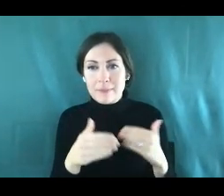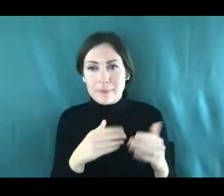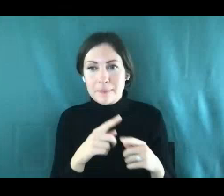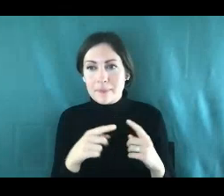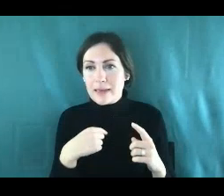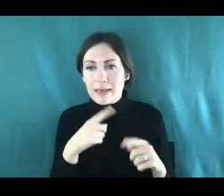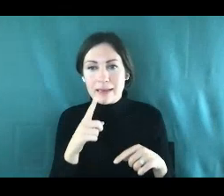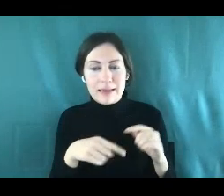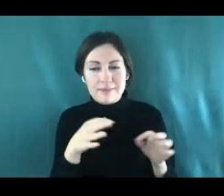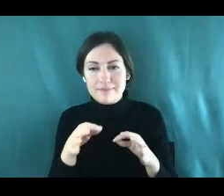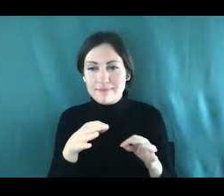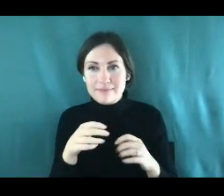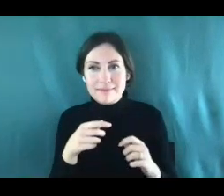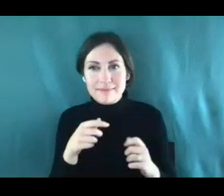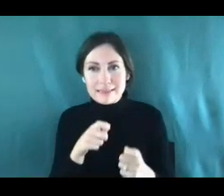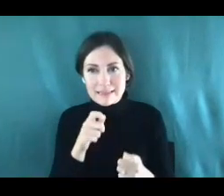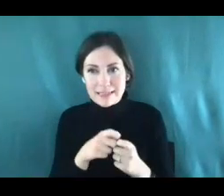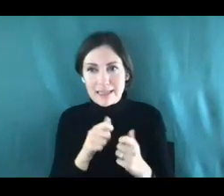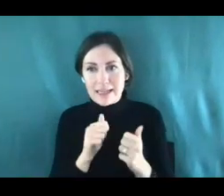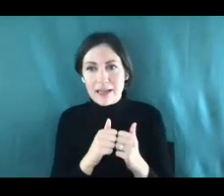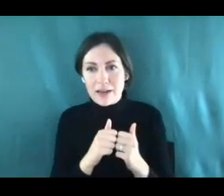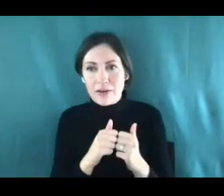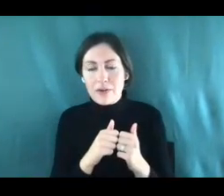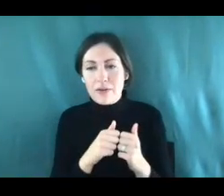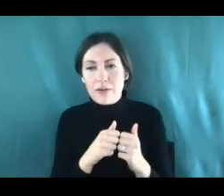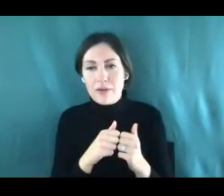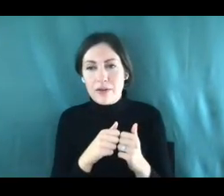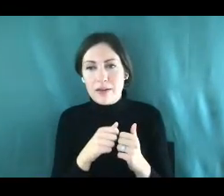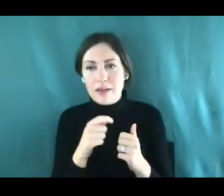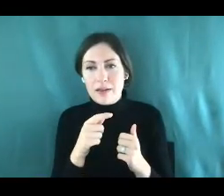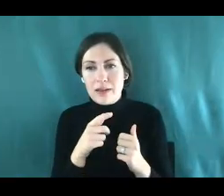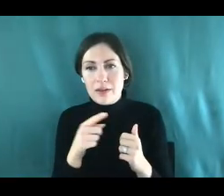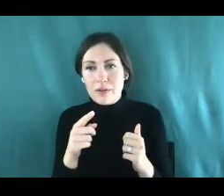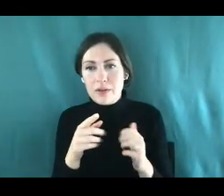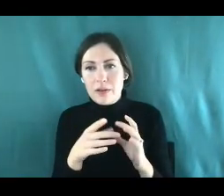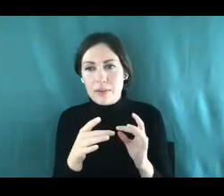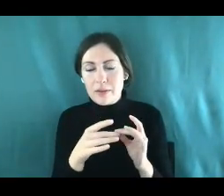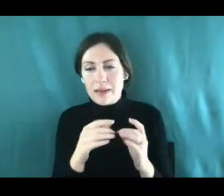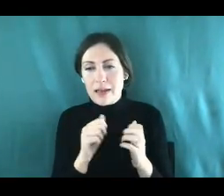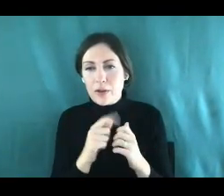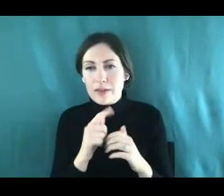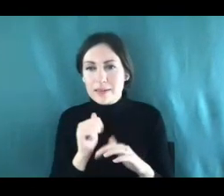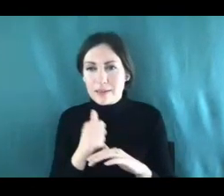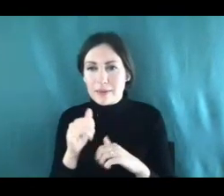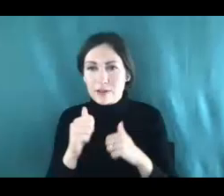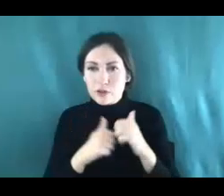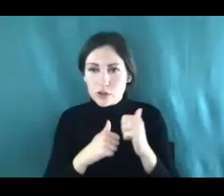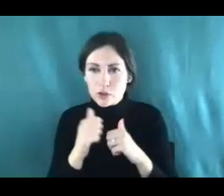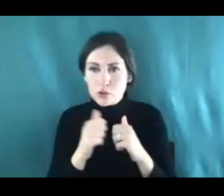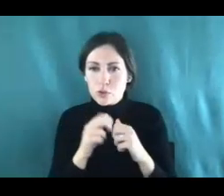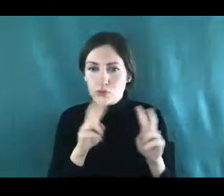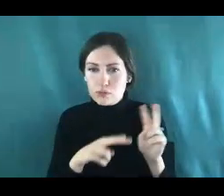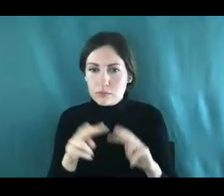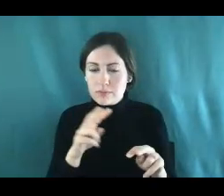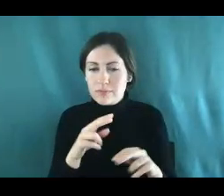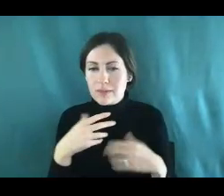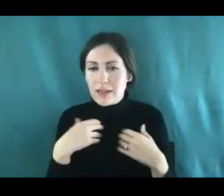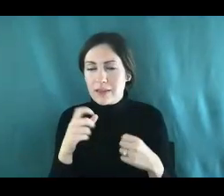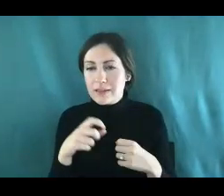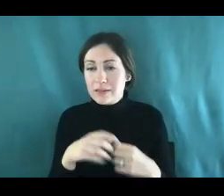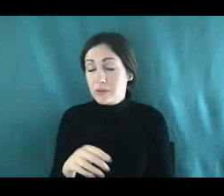you exactly how do they specifically where to come and use the MAP 2.0 framework to examine the health needs.